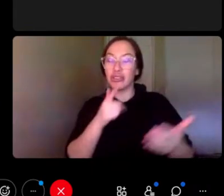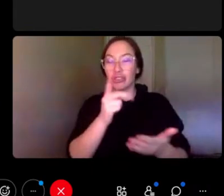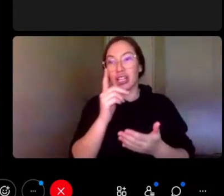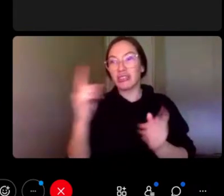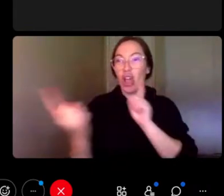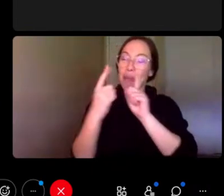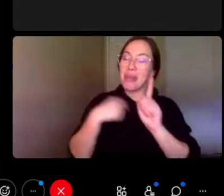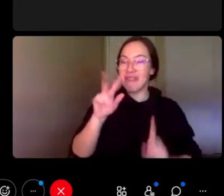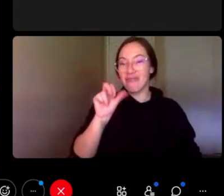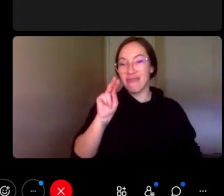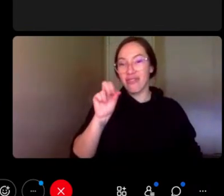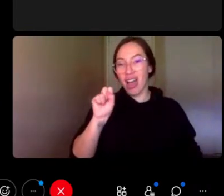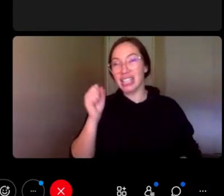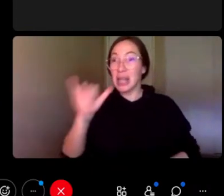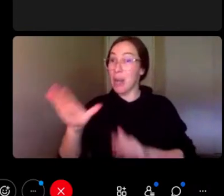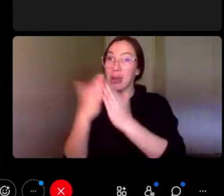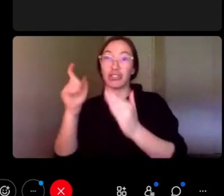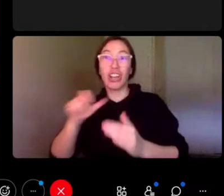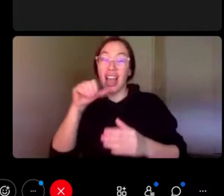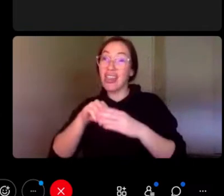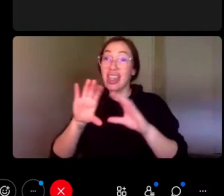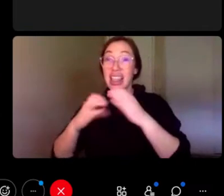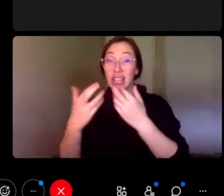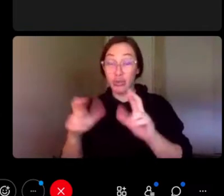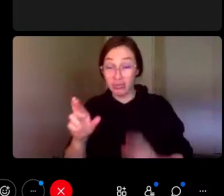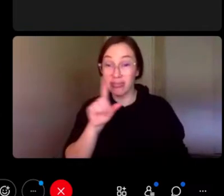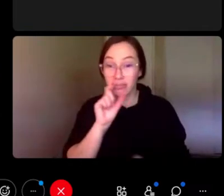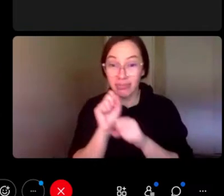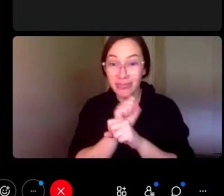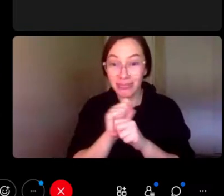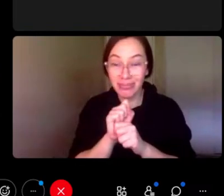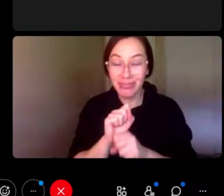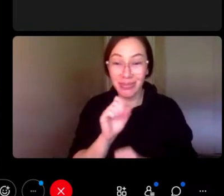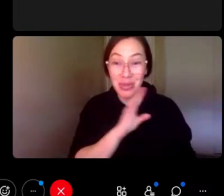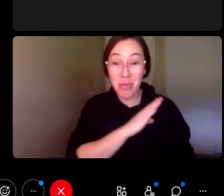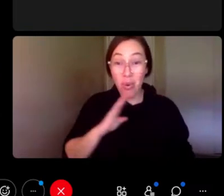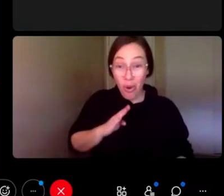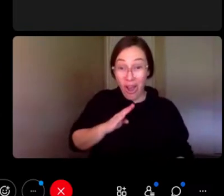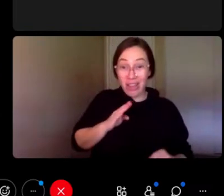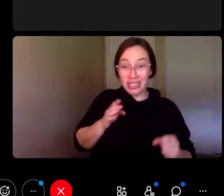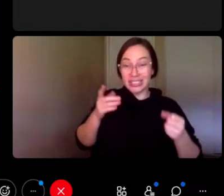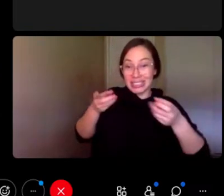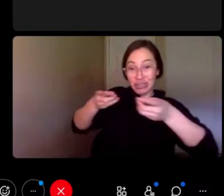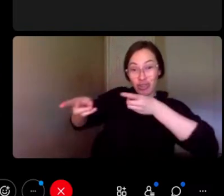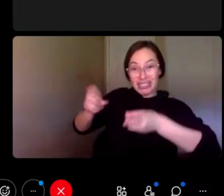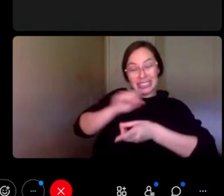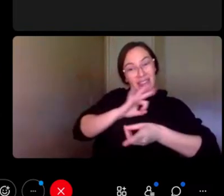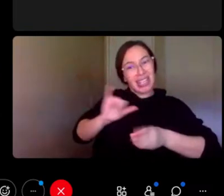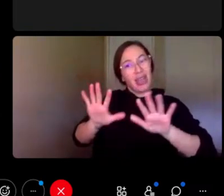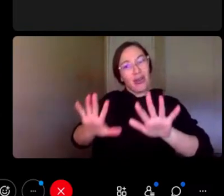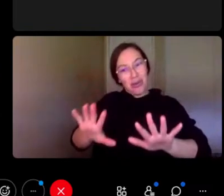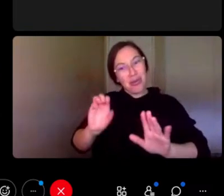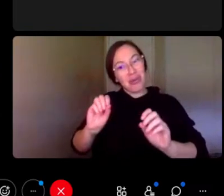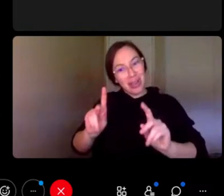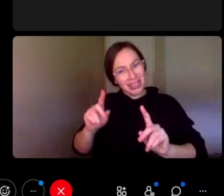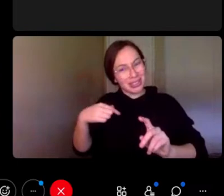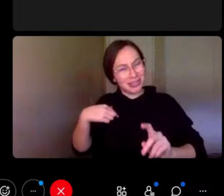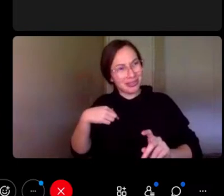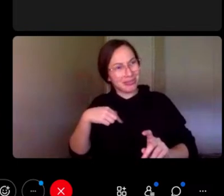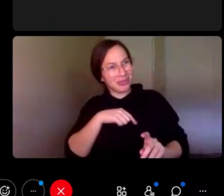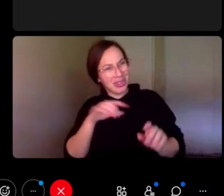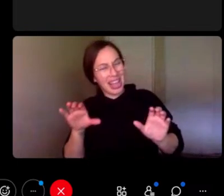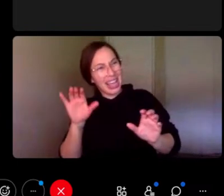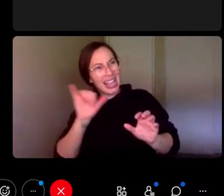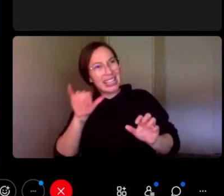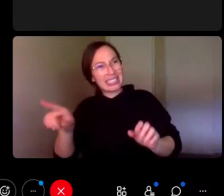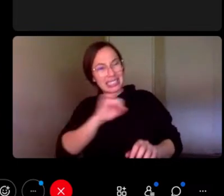Vaughn's. That book shouldn't be in a classroom. And before you know it, the board is directing staff. And staff is saying, okay, do we listen to this one